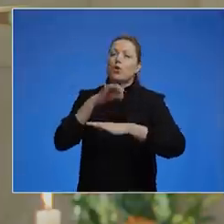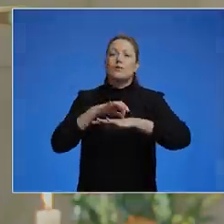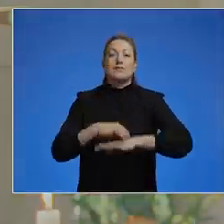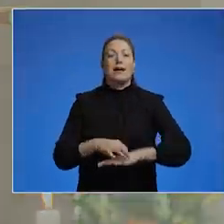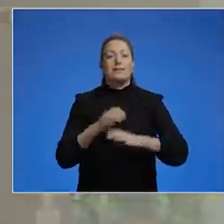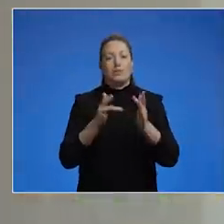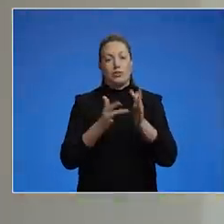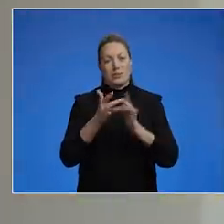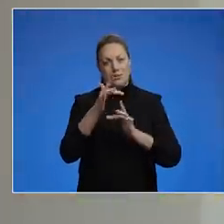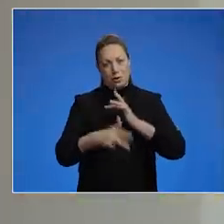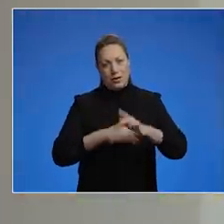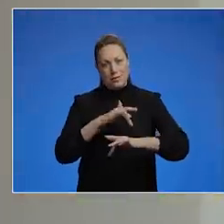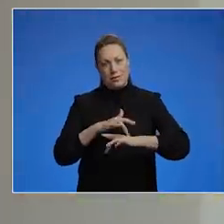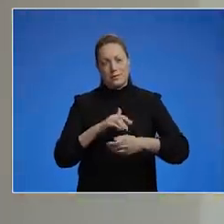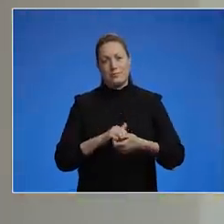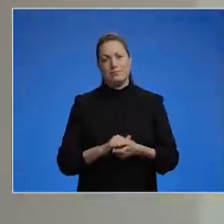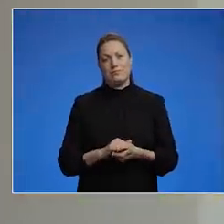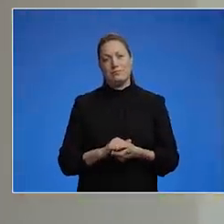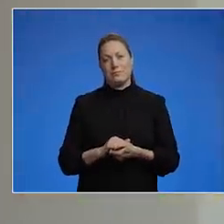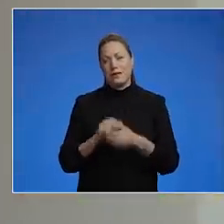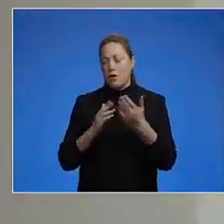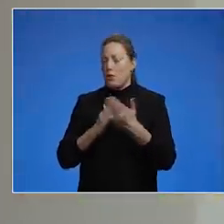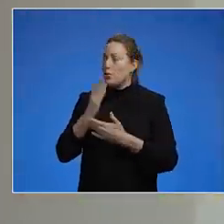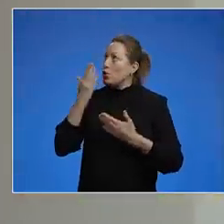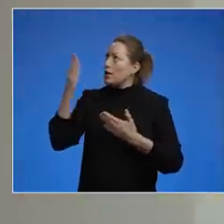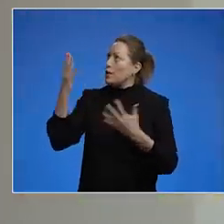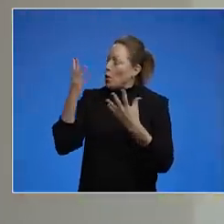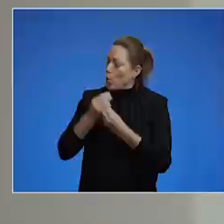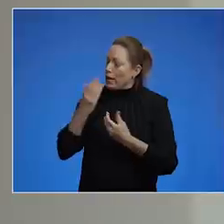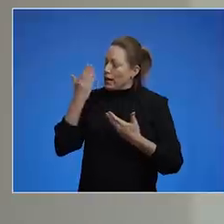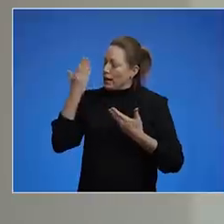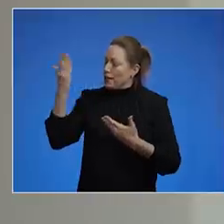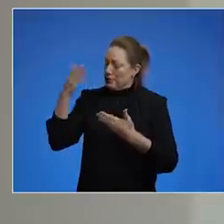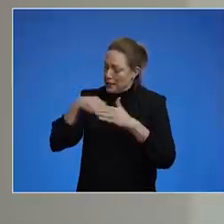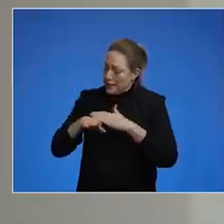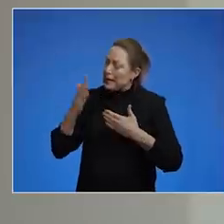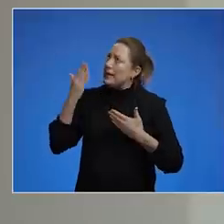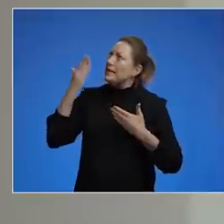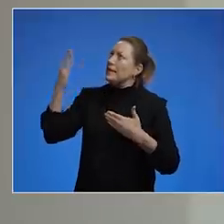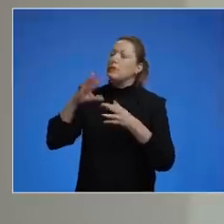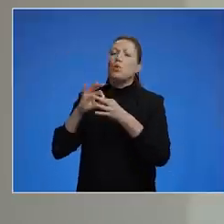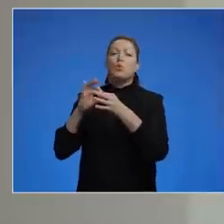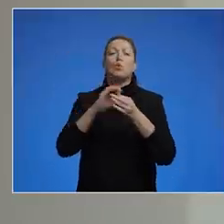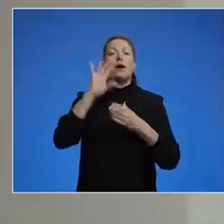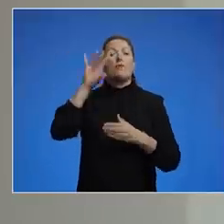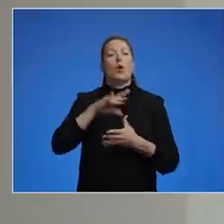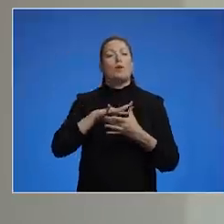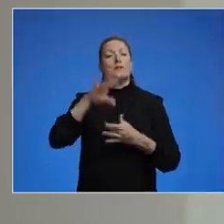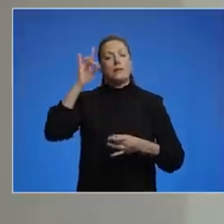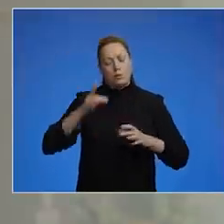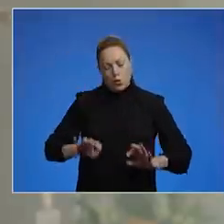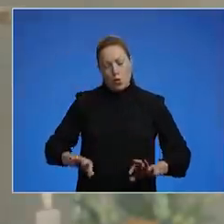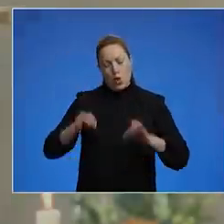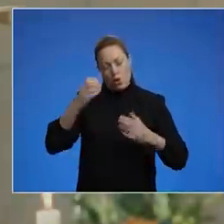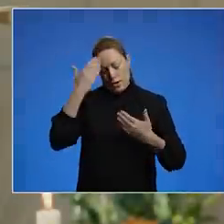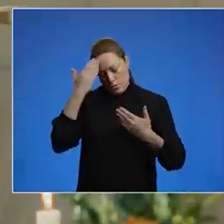your Son, Jesus Christ. Through him and with him and in him, O God Almighty Father, in the unity of the Holy